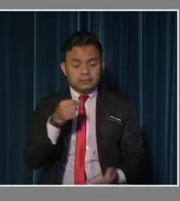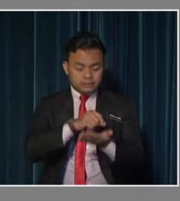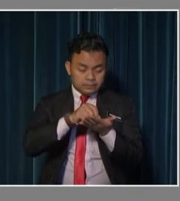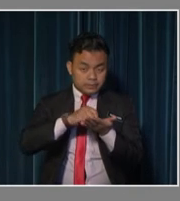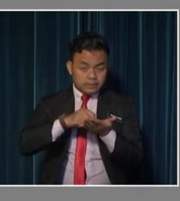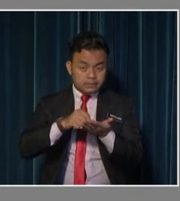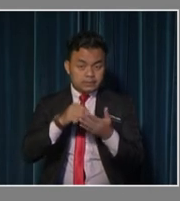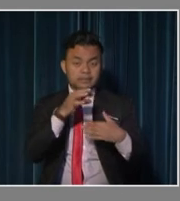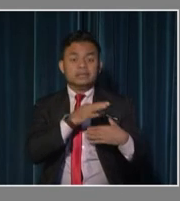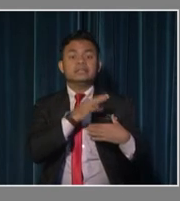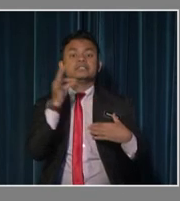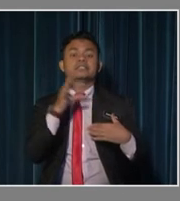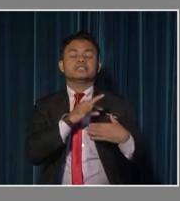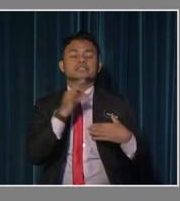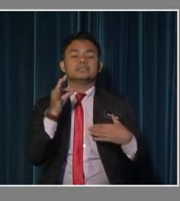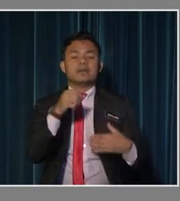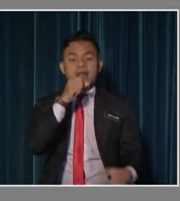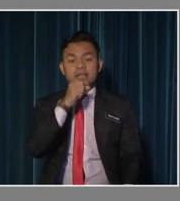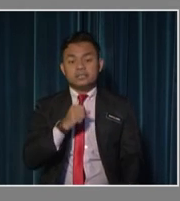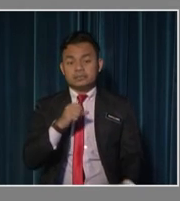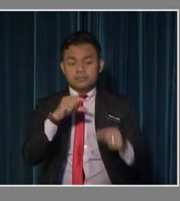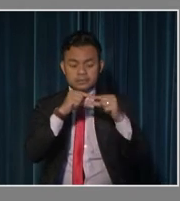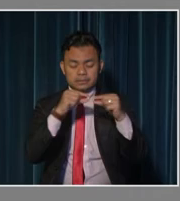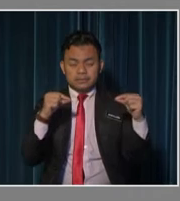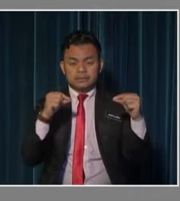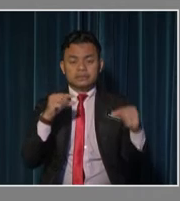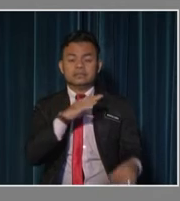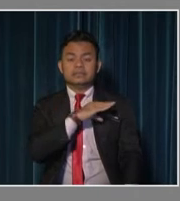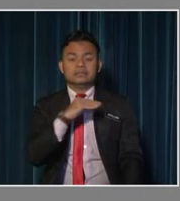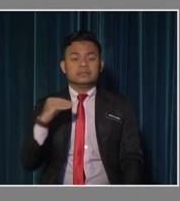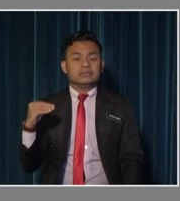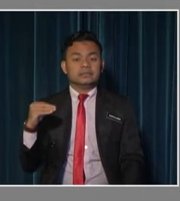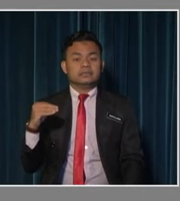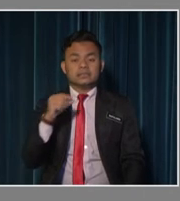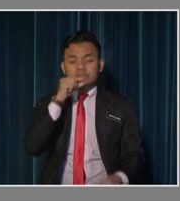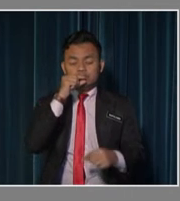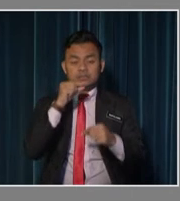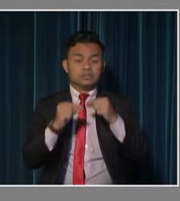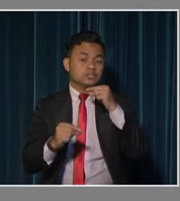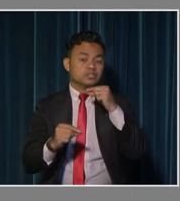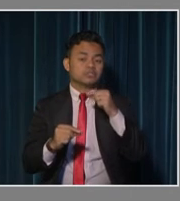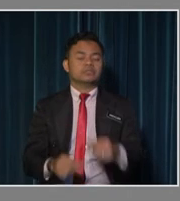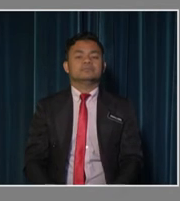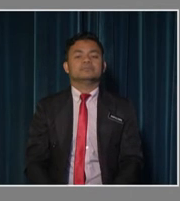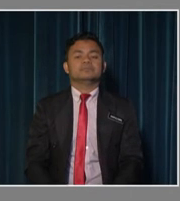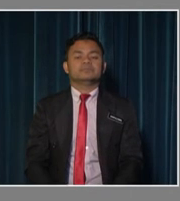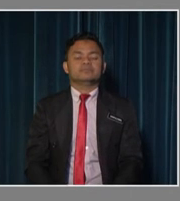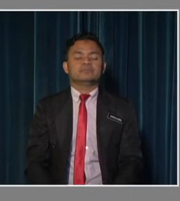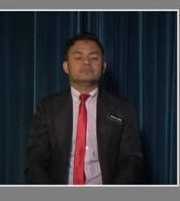handkerchief, ice cream sticks, and the drinking straw.